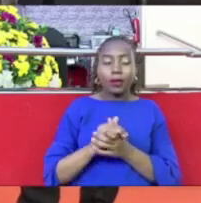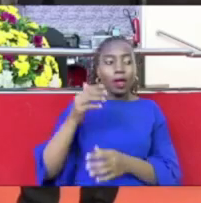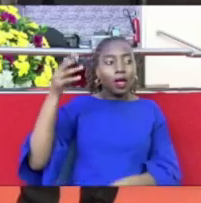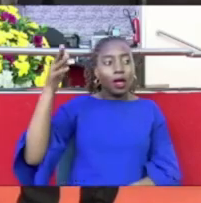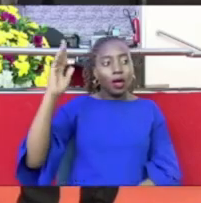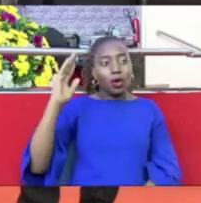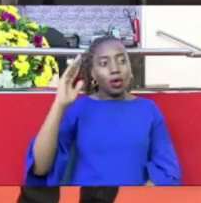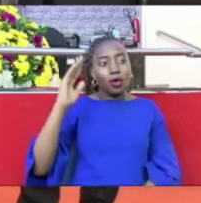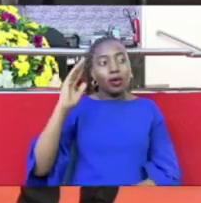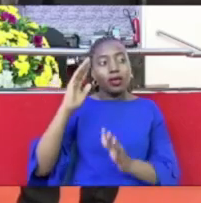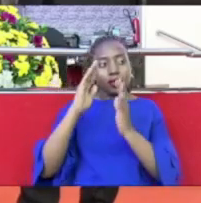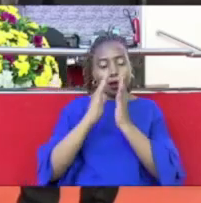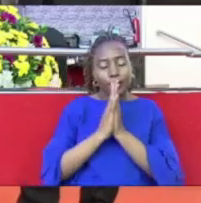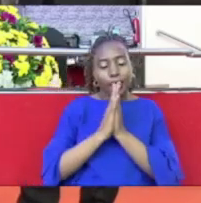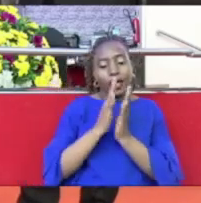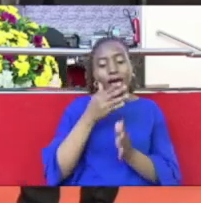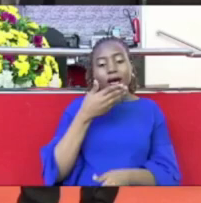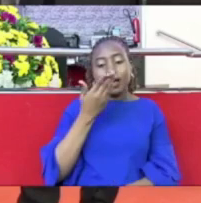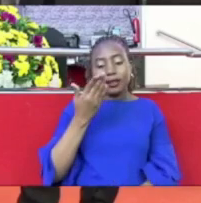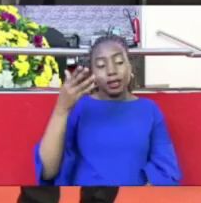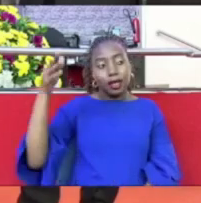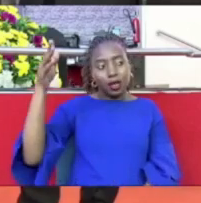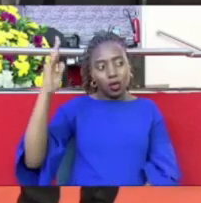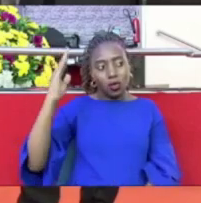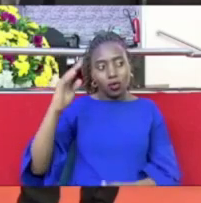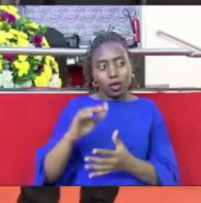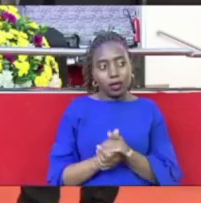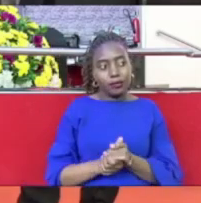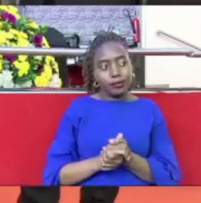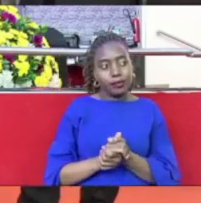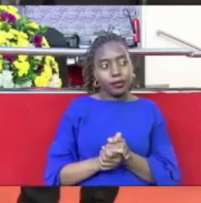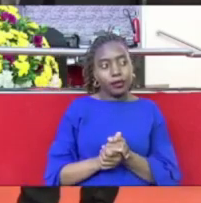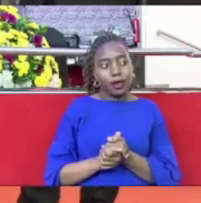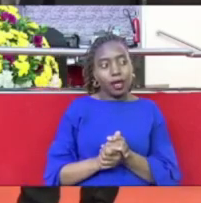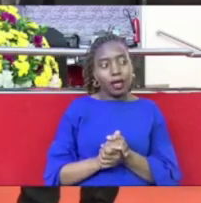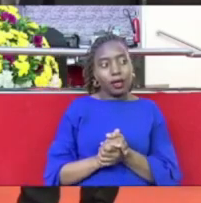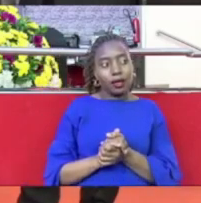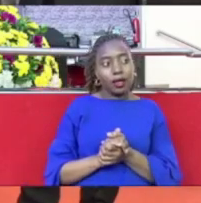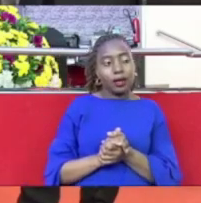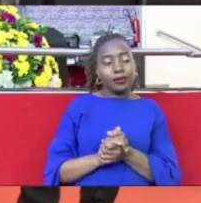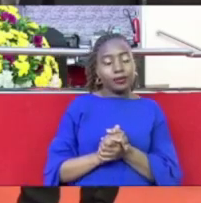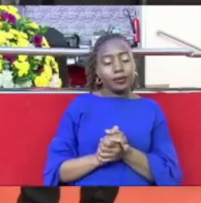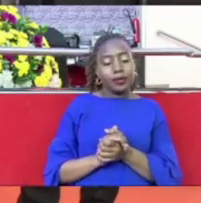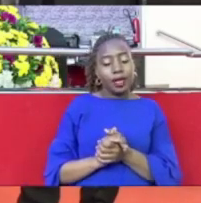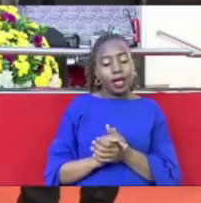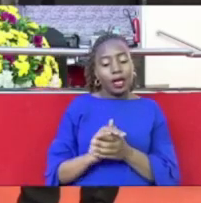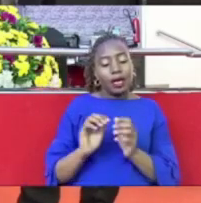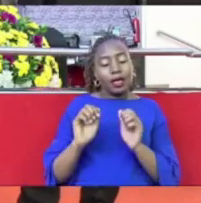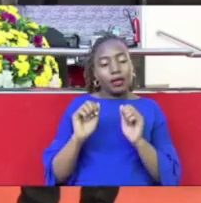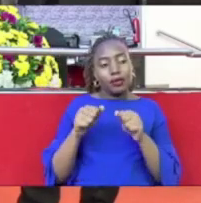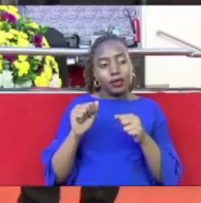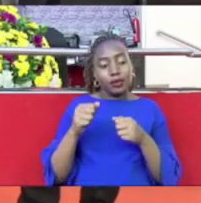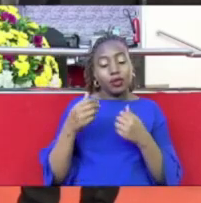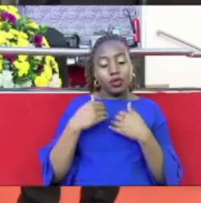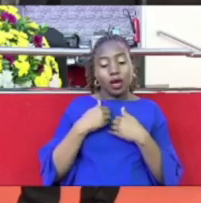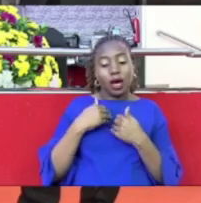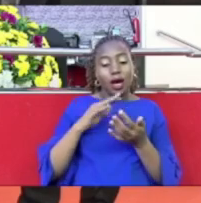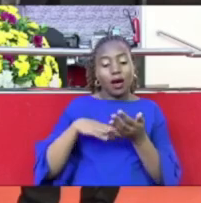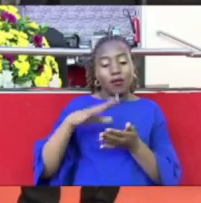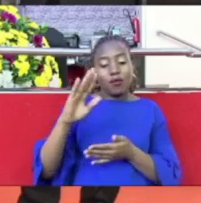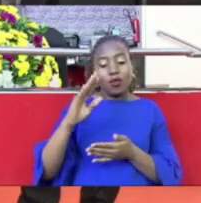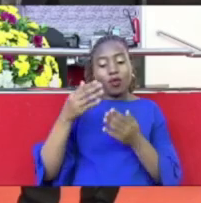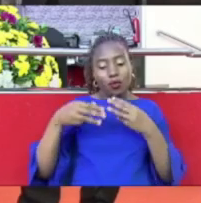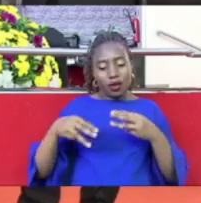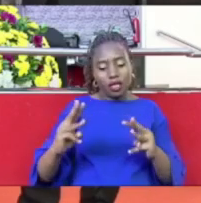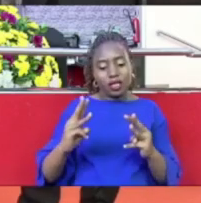answering God. Mungu ni Mungu anayejibu maombi. He could be having more ways to respond to our prayers. Anaweza akawa na njia nyingi za